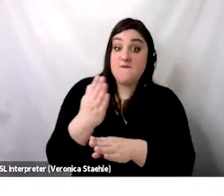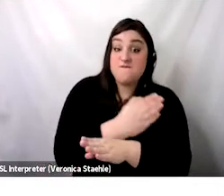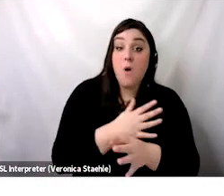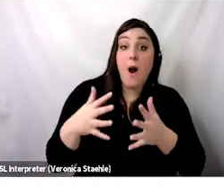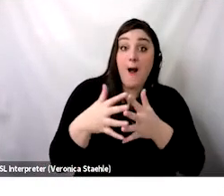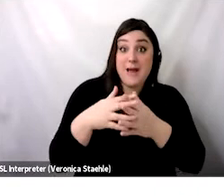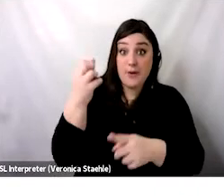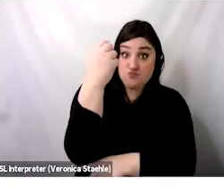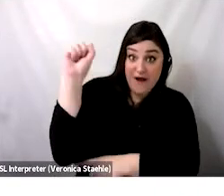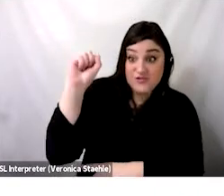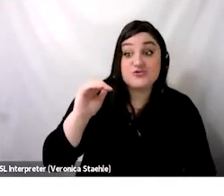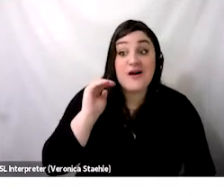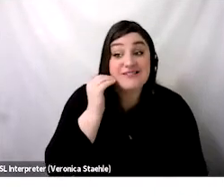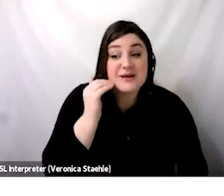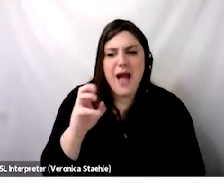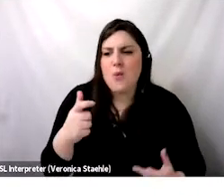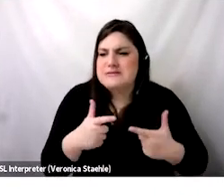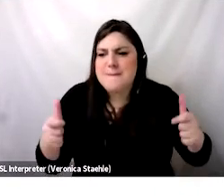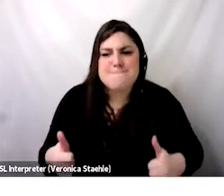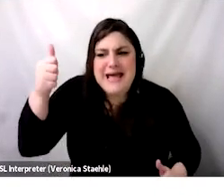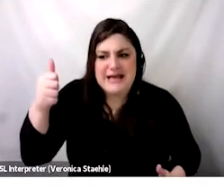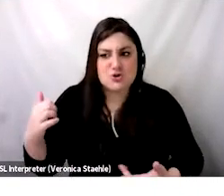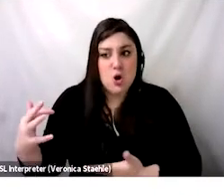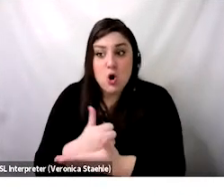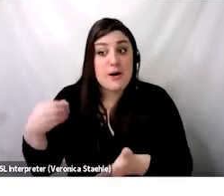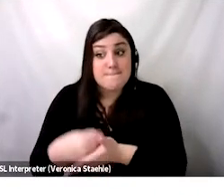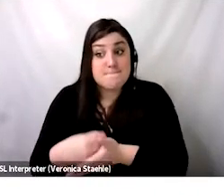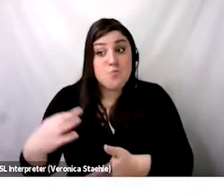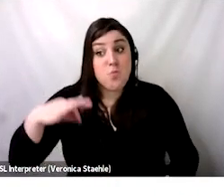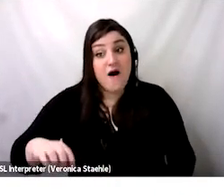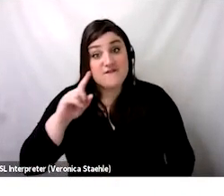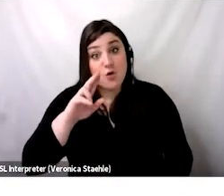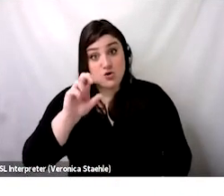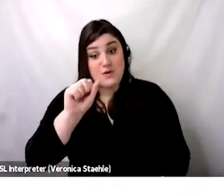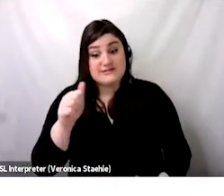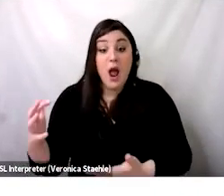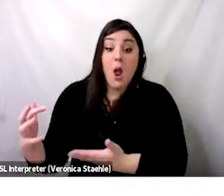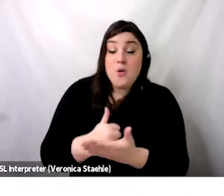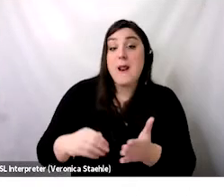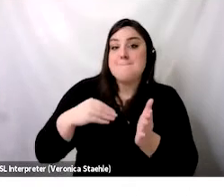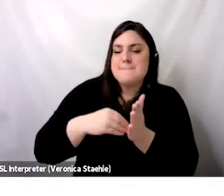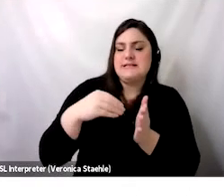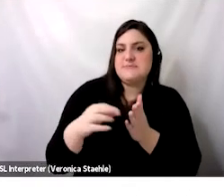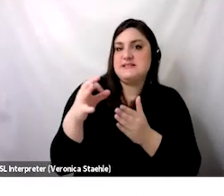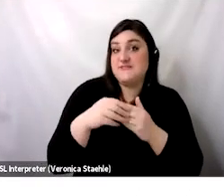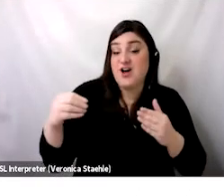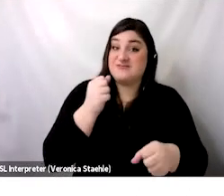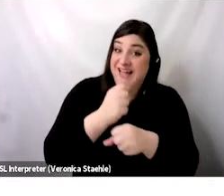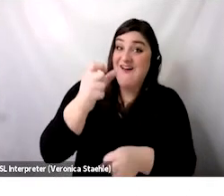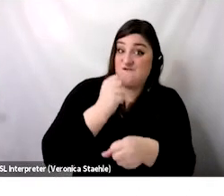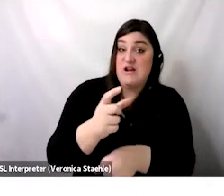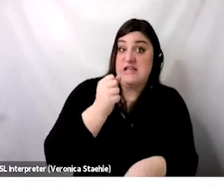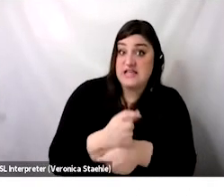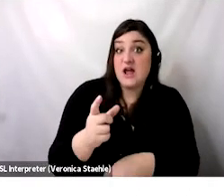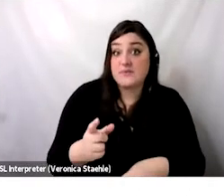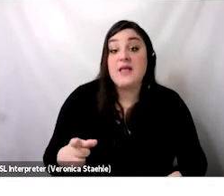crop, bringing in millions and millions of dollars a year. And by the end of the century, Britain